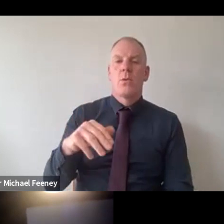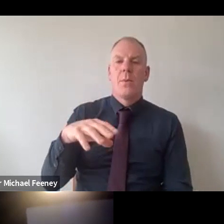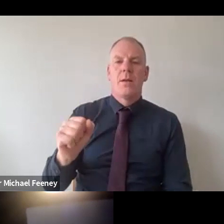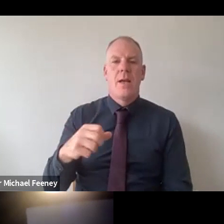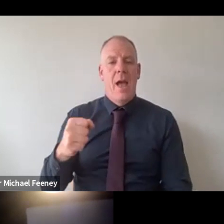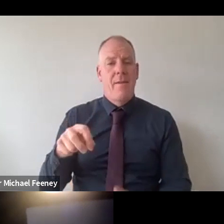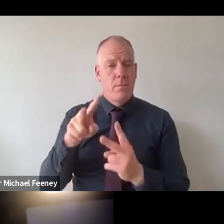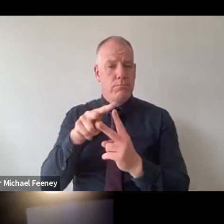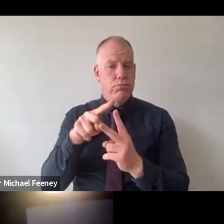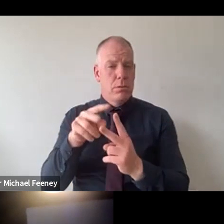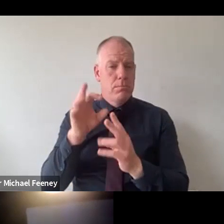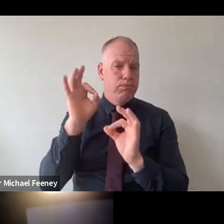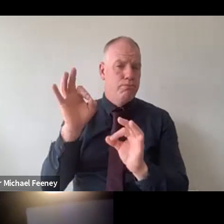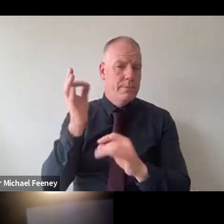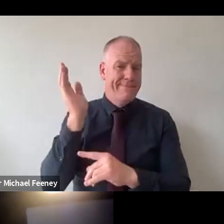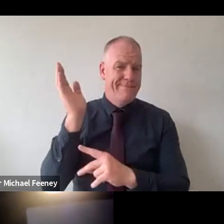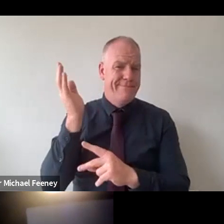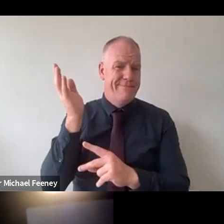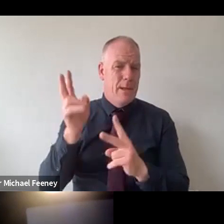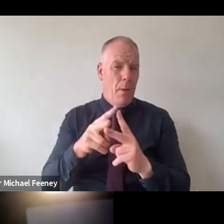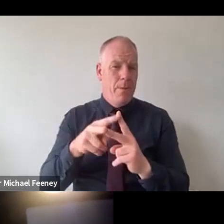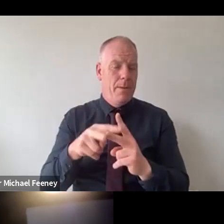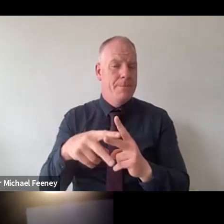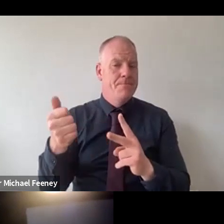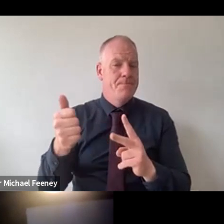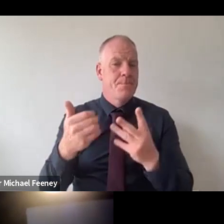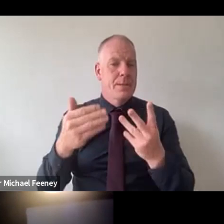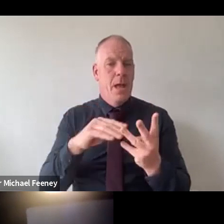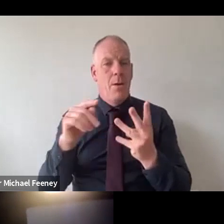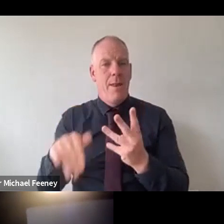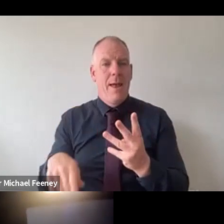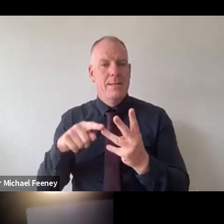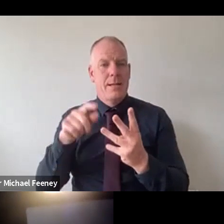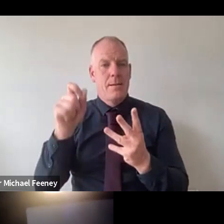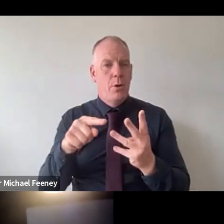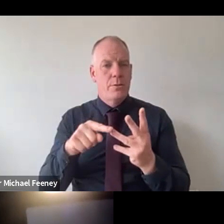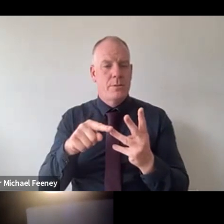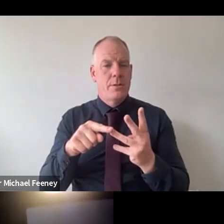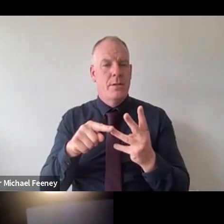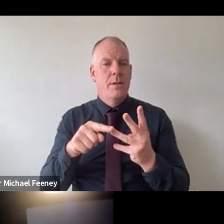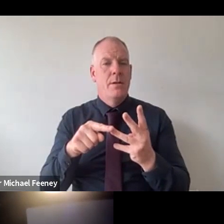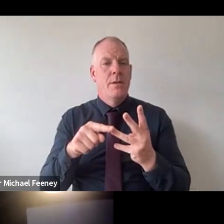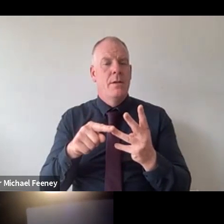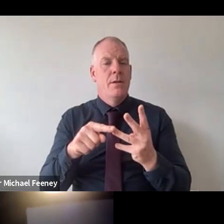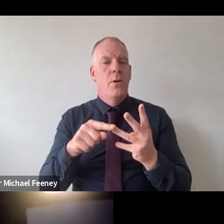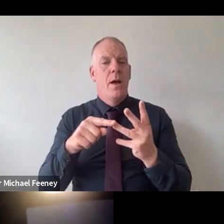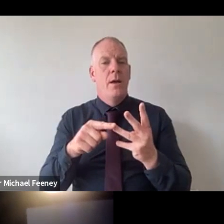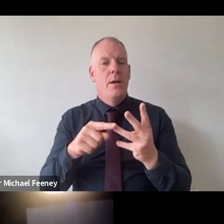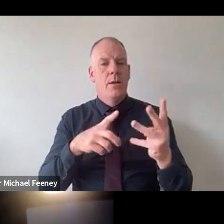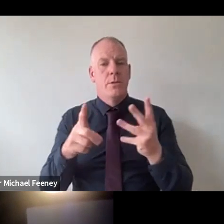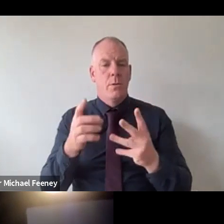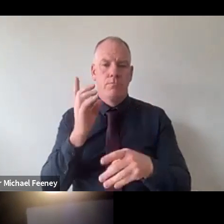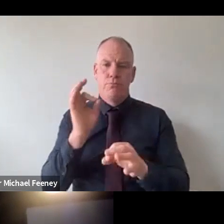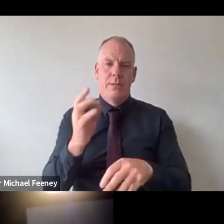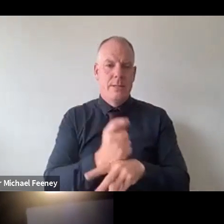had two really excellent presentations, and we're moving on to our last, and we're doing brilliantly on